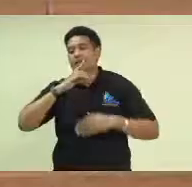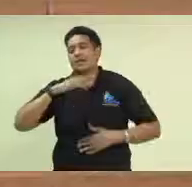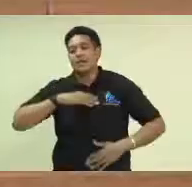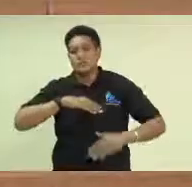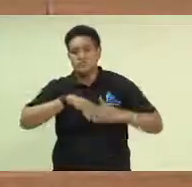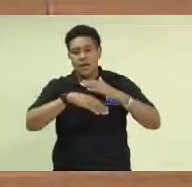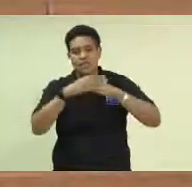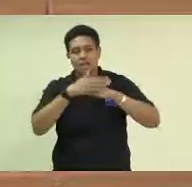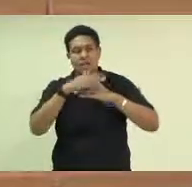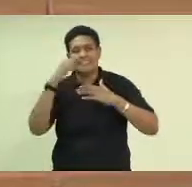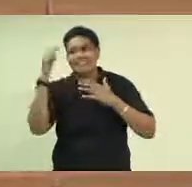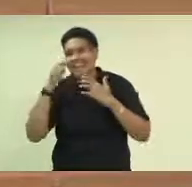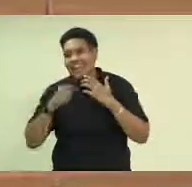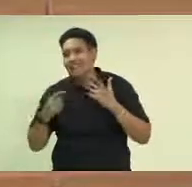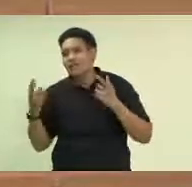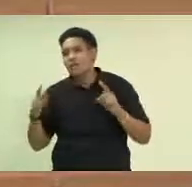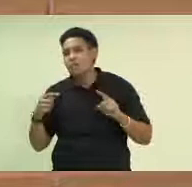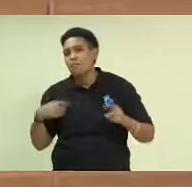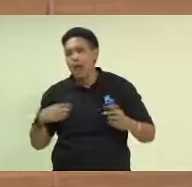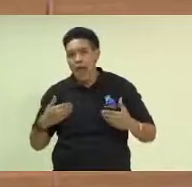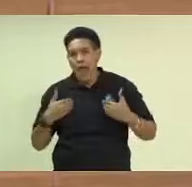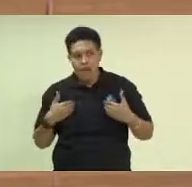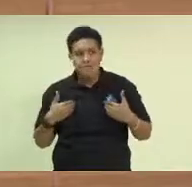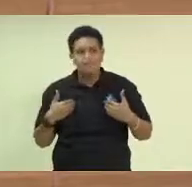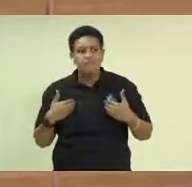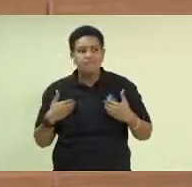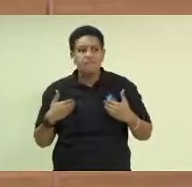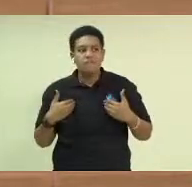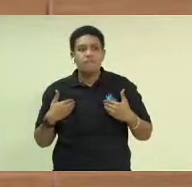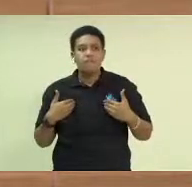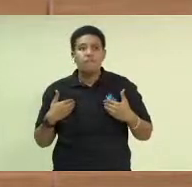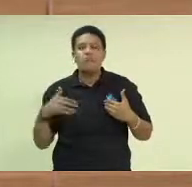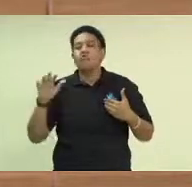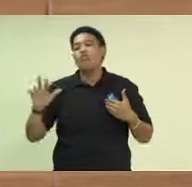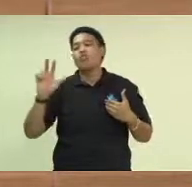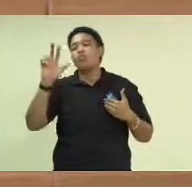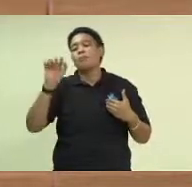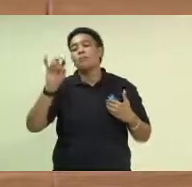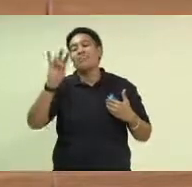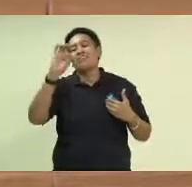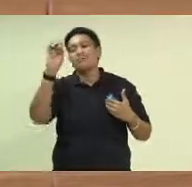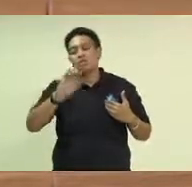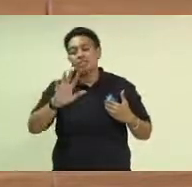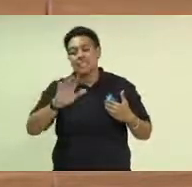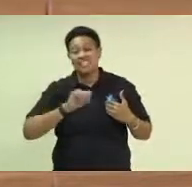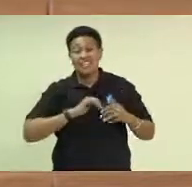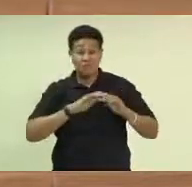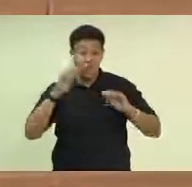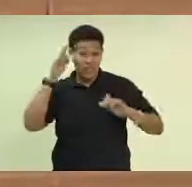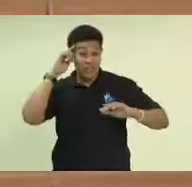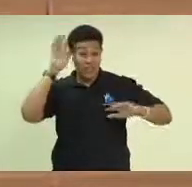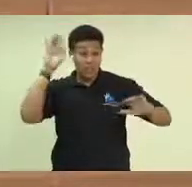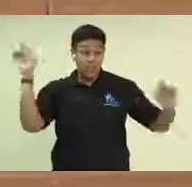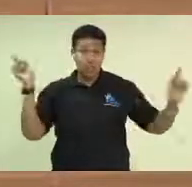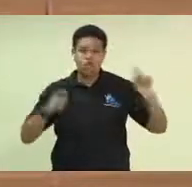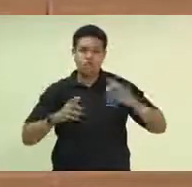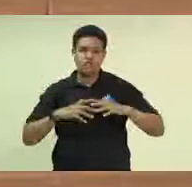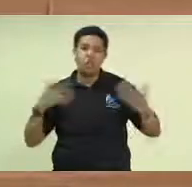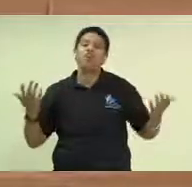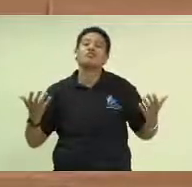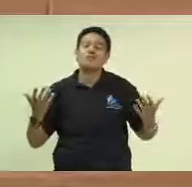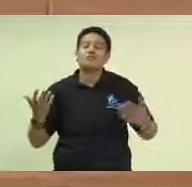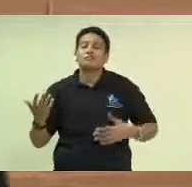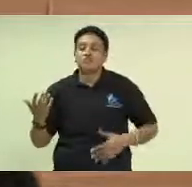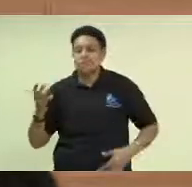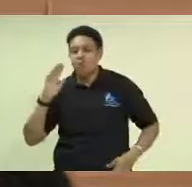on the cases that we have had. So it's about a 3.7. So, and I don't think it would have changed much. So it would